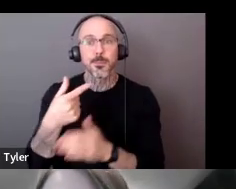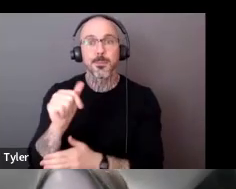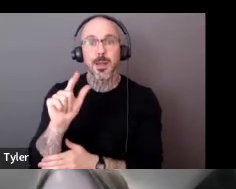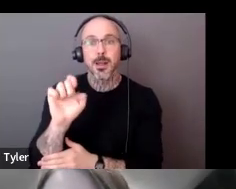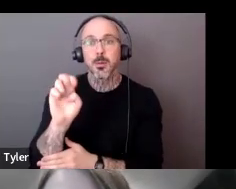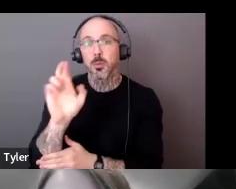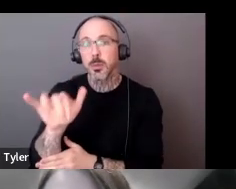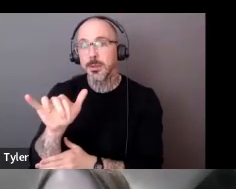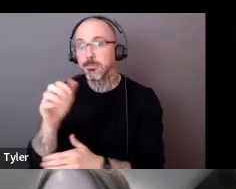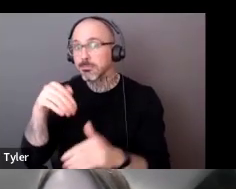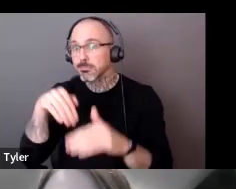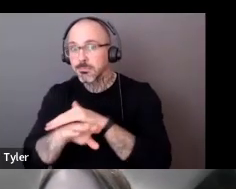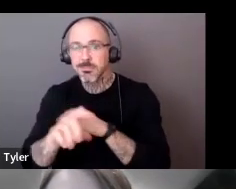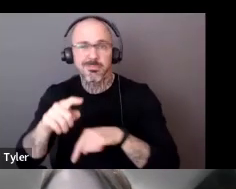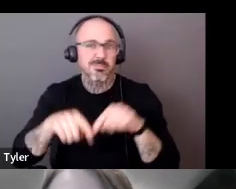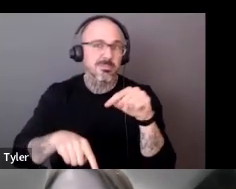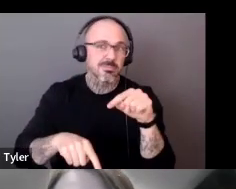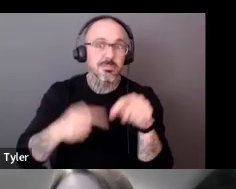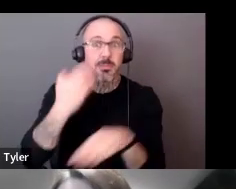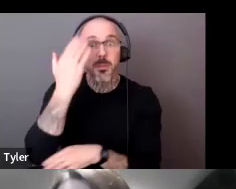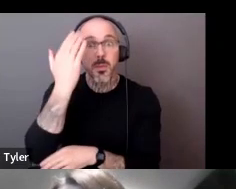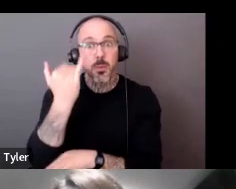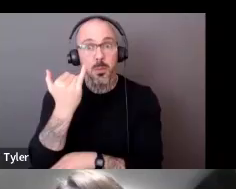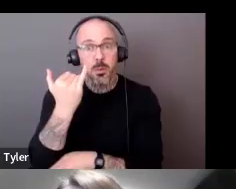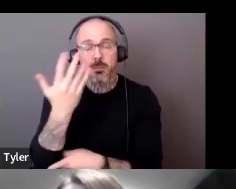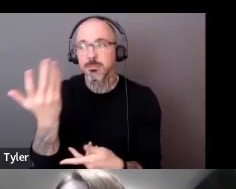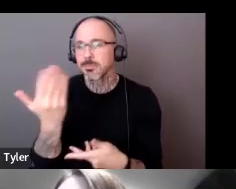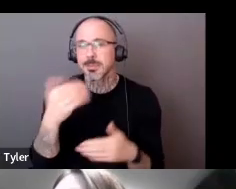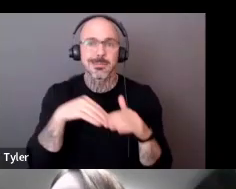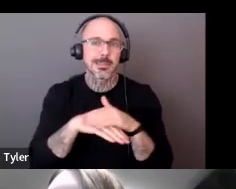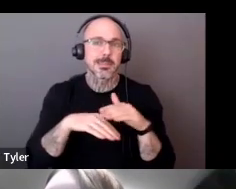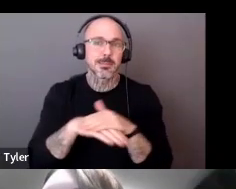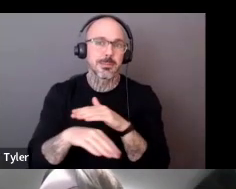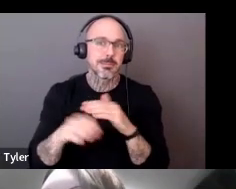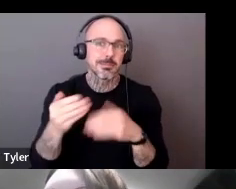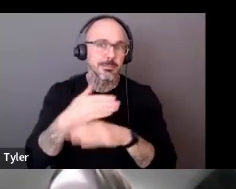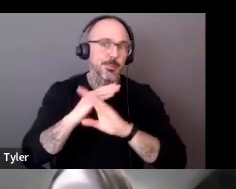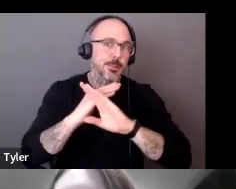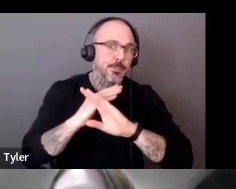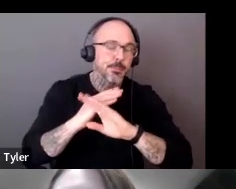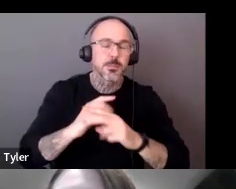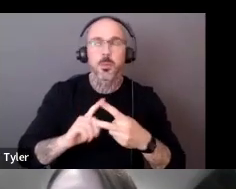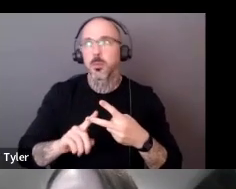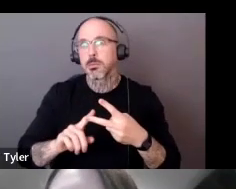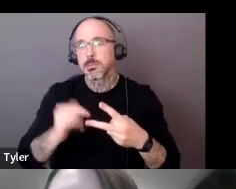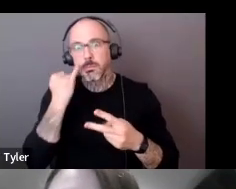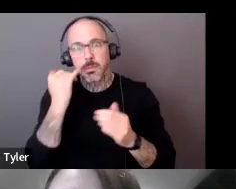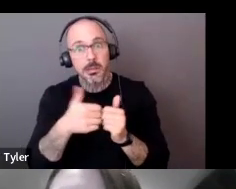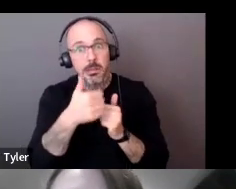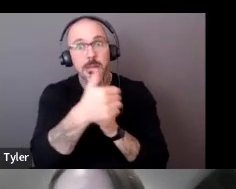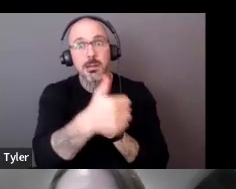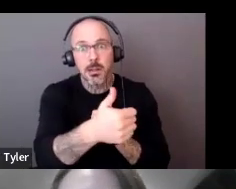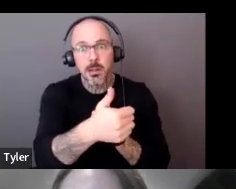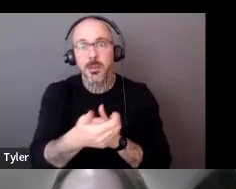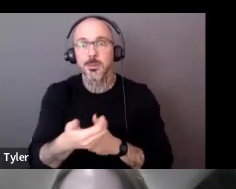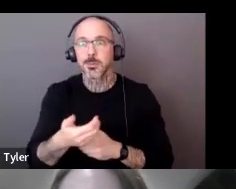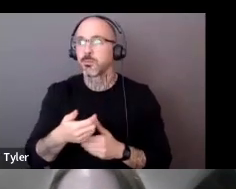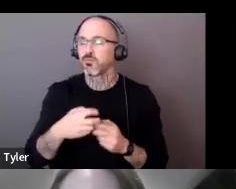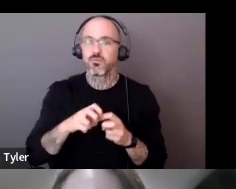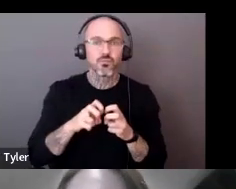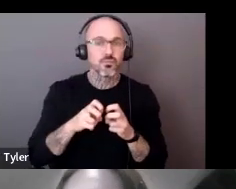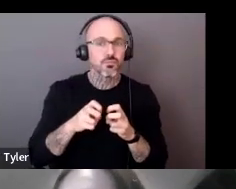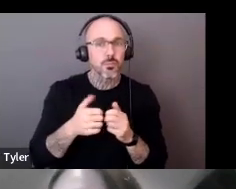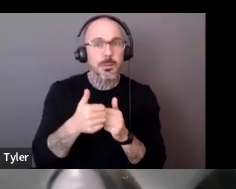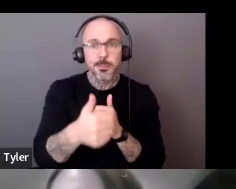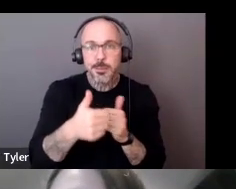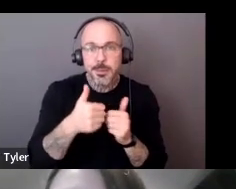accessibility issues or because transportation is hard to find. That's